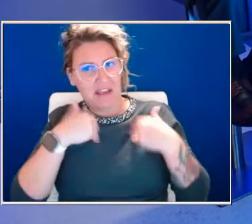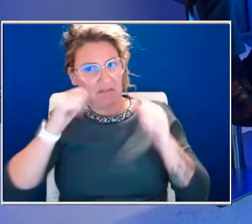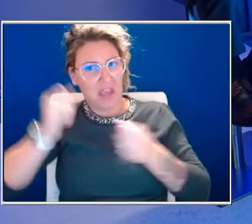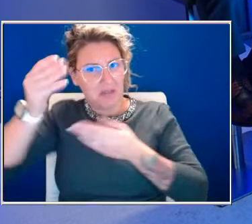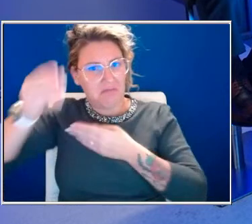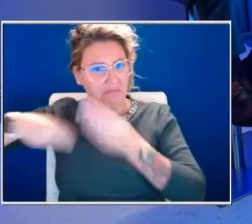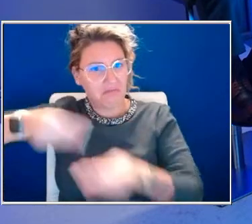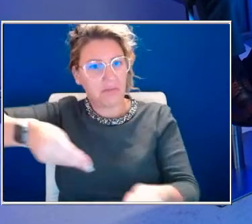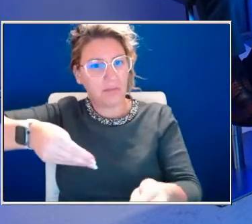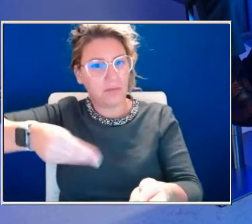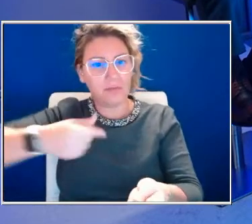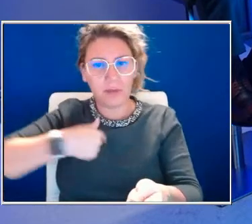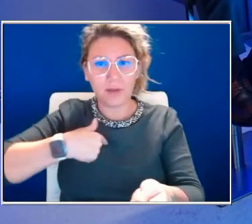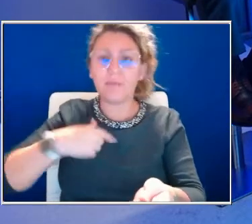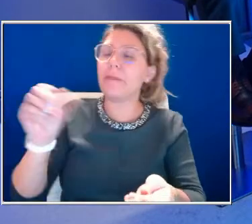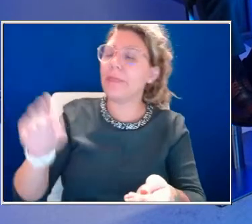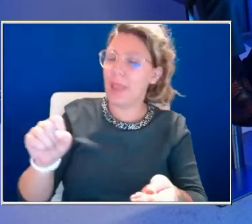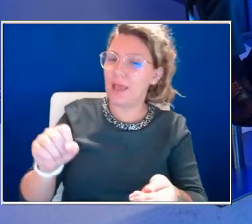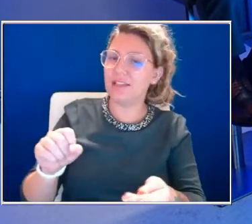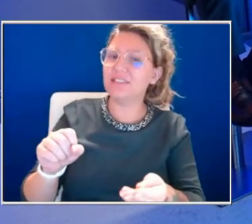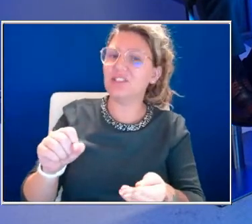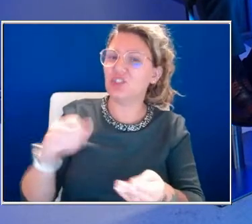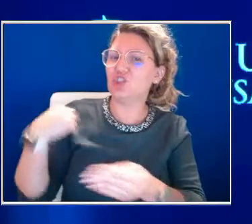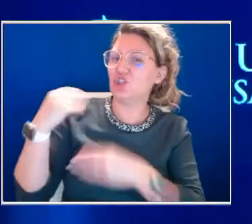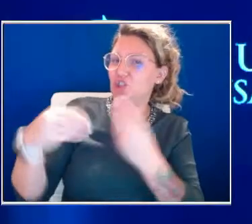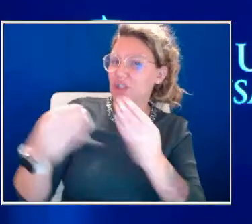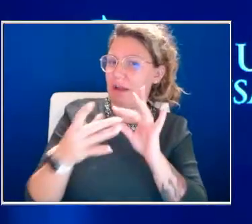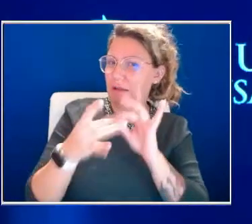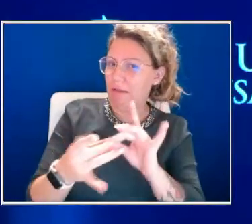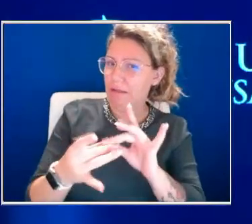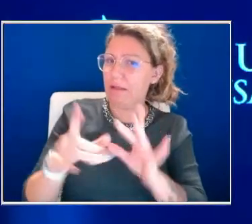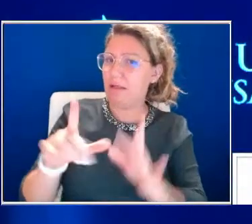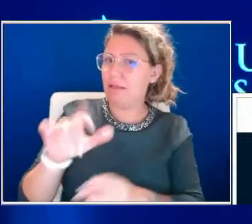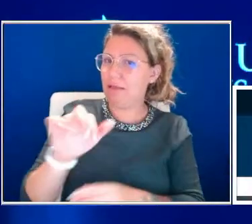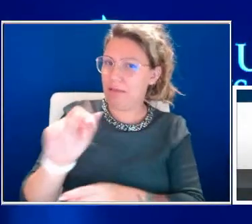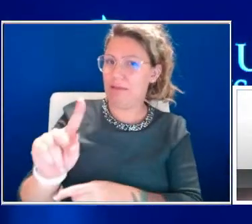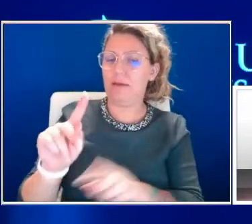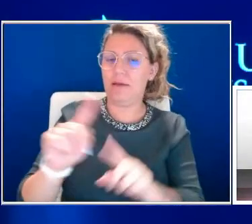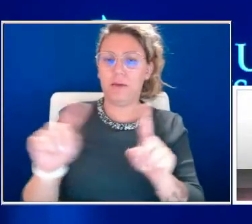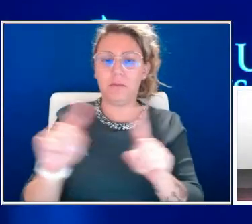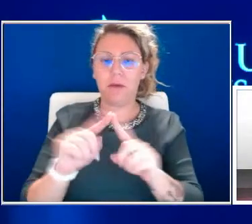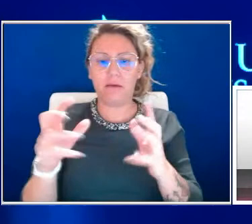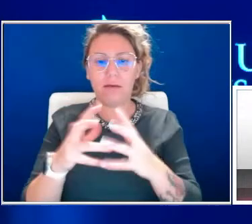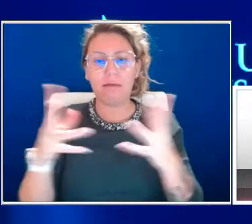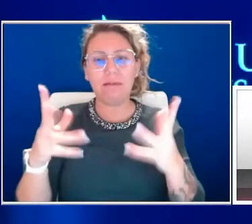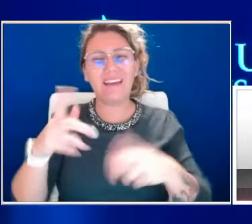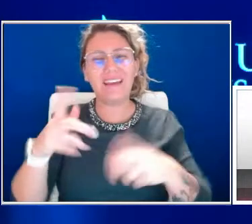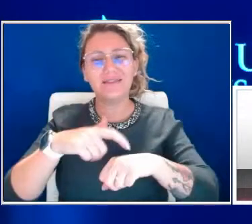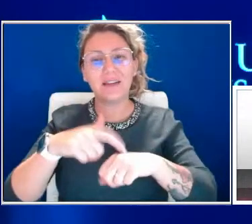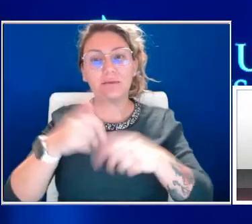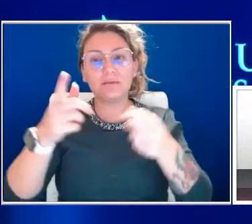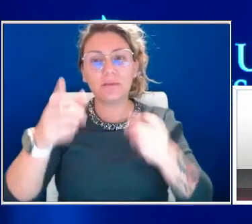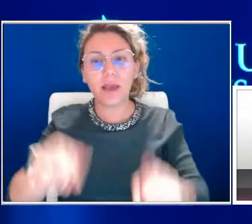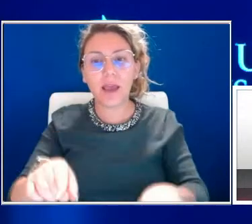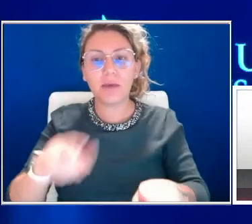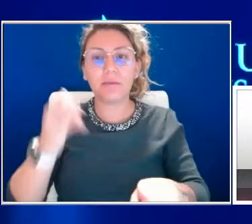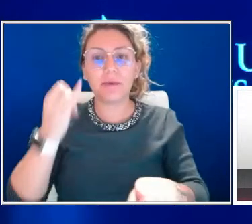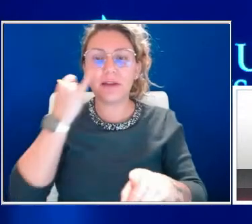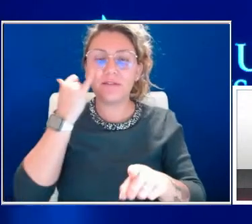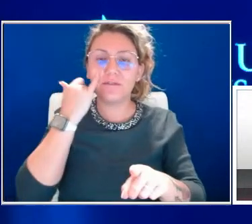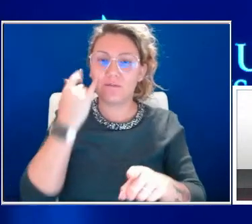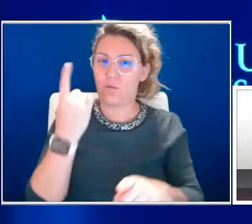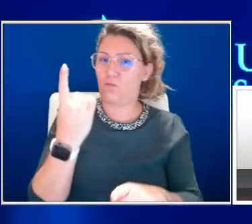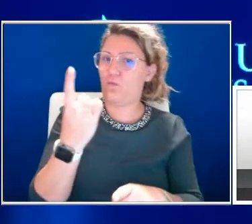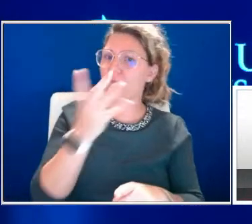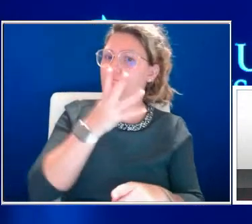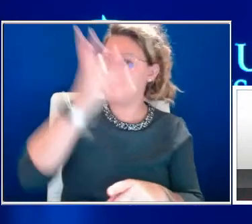Yes, there certainly is a genetic link, although a lot of times the varicose veins are acquired. If one of your parents has varicose veins, you have